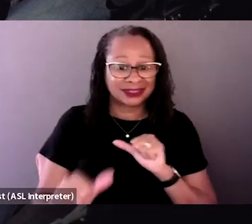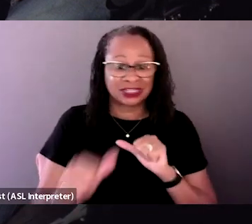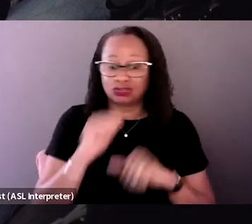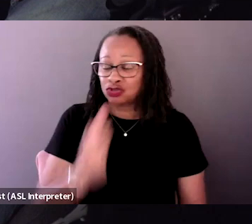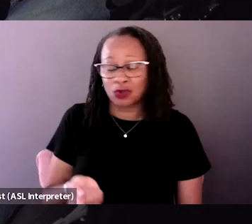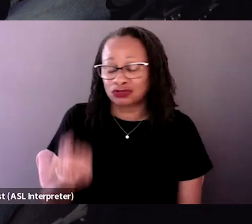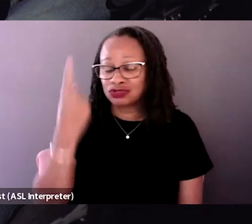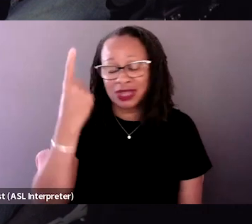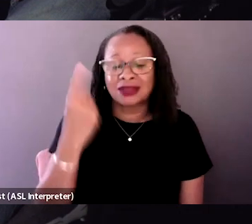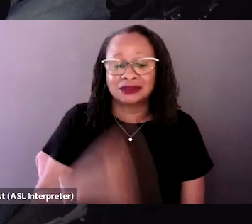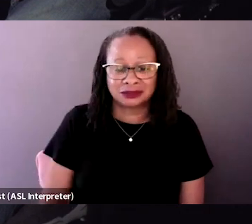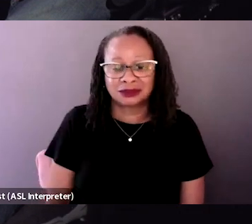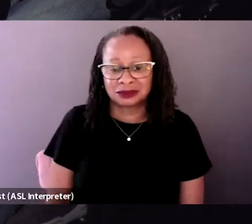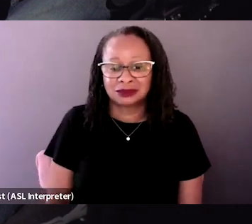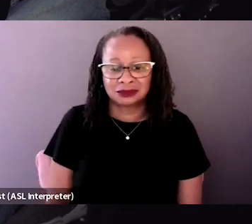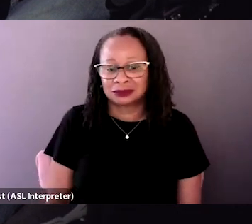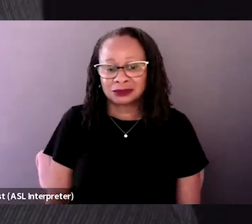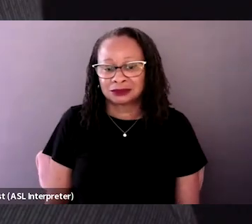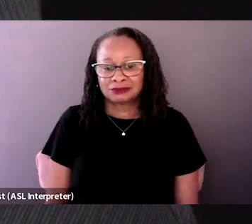we still cannot understand